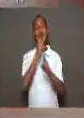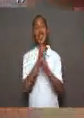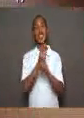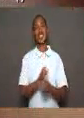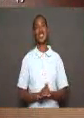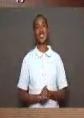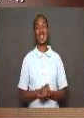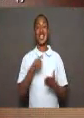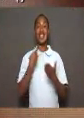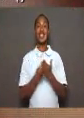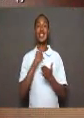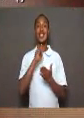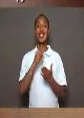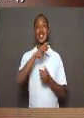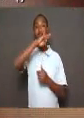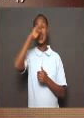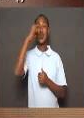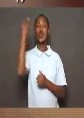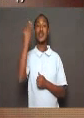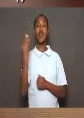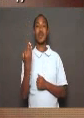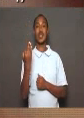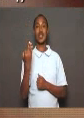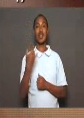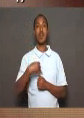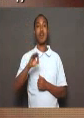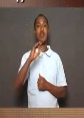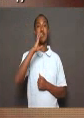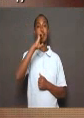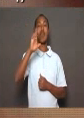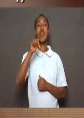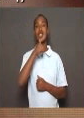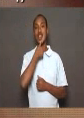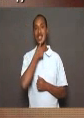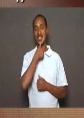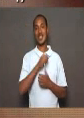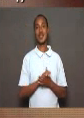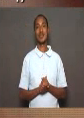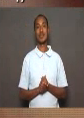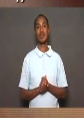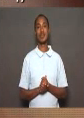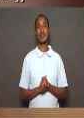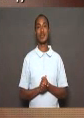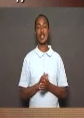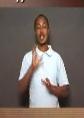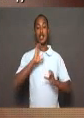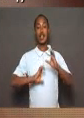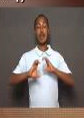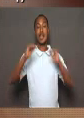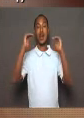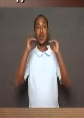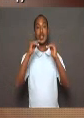correct. This is due to the formation of chlorous acid. The